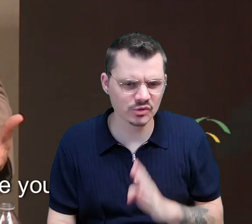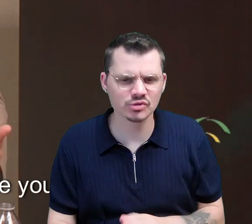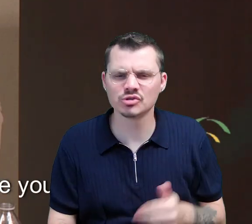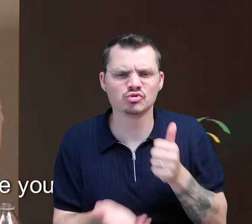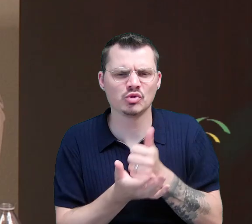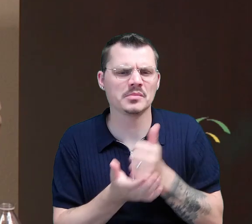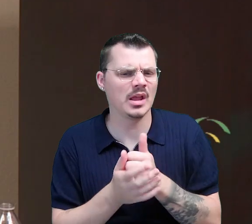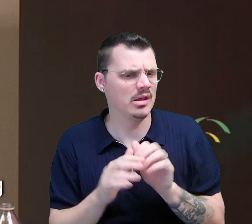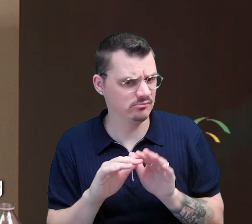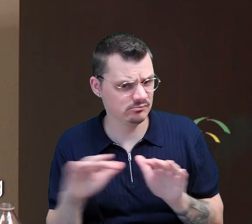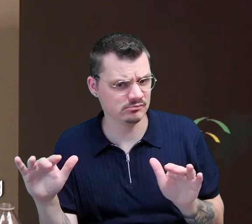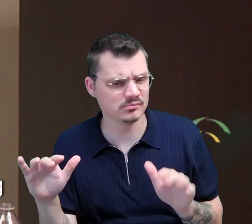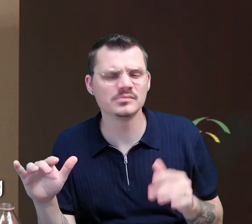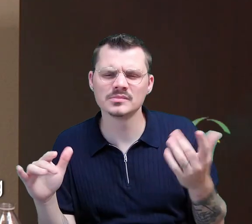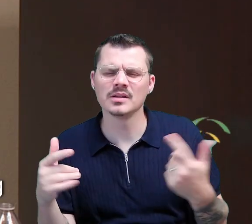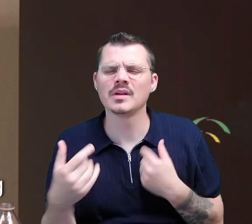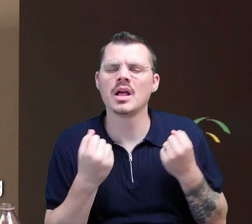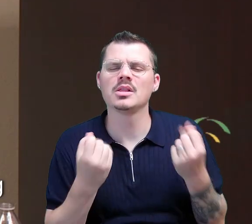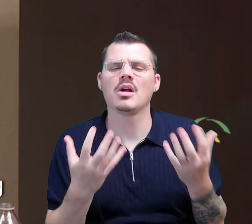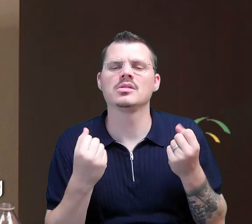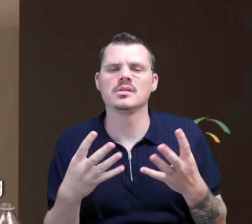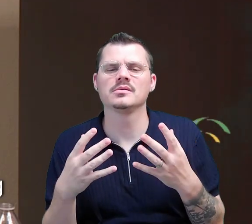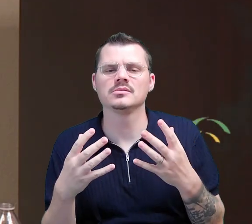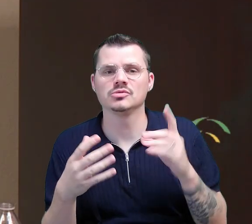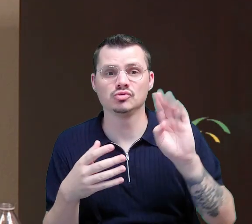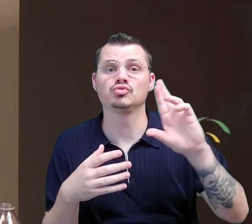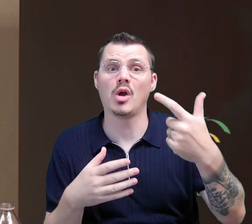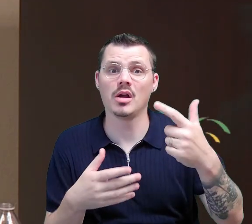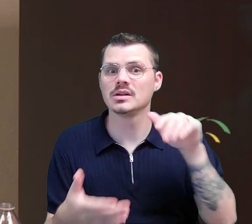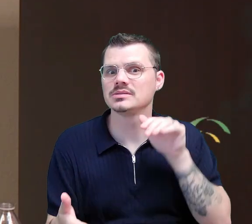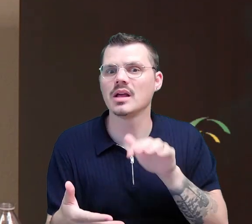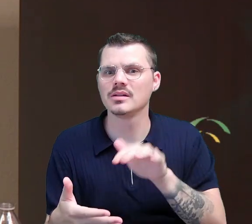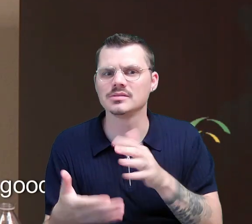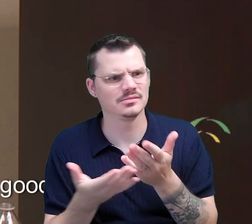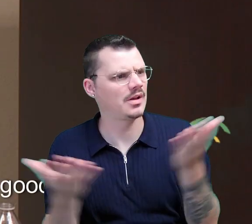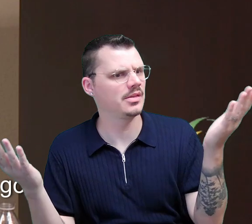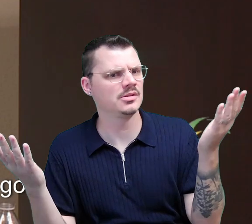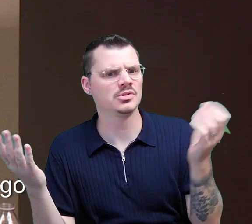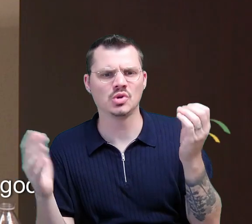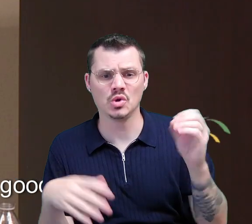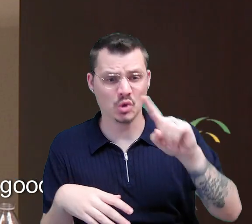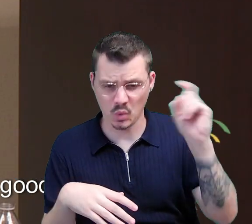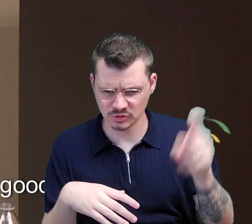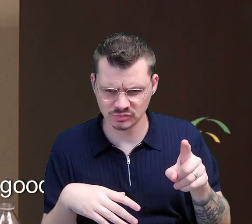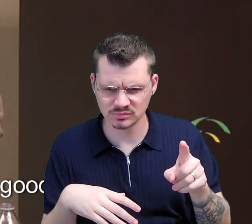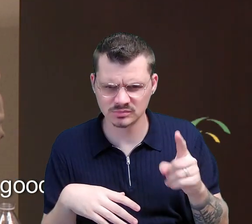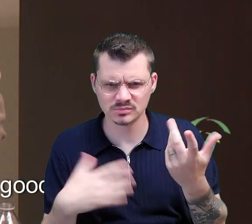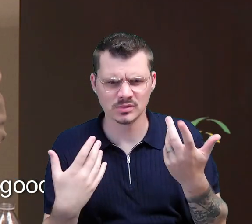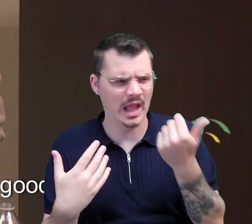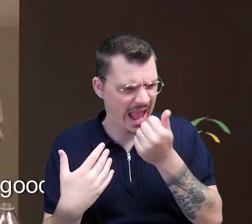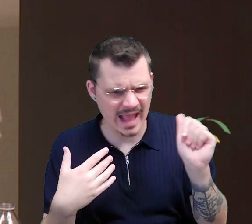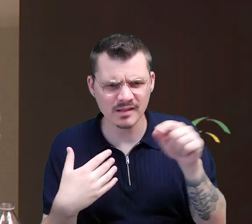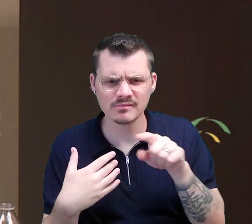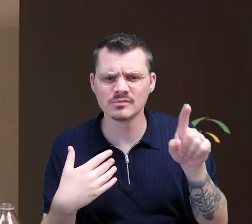for what have you, is that there's lots and lots of drug studies out there. So the question is, are there any